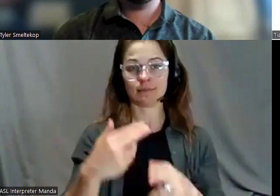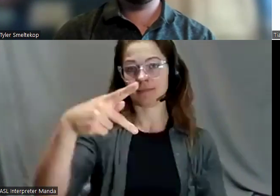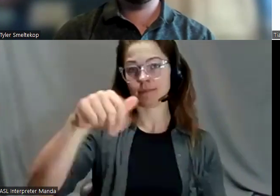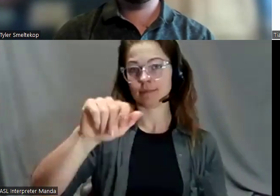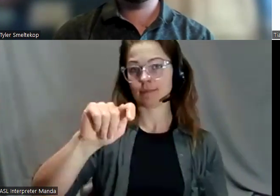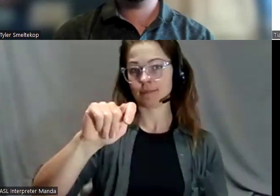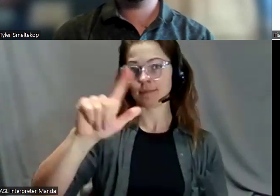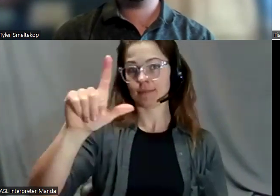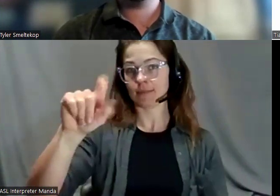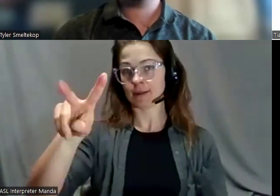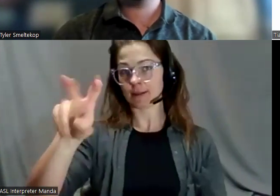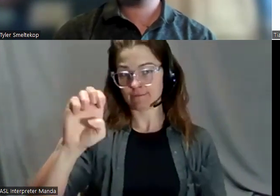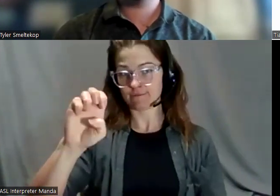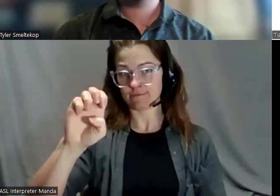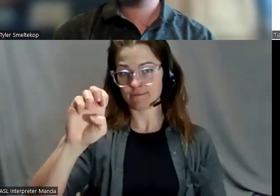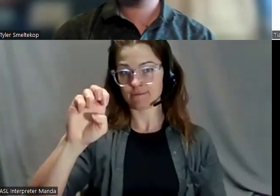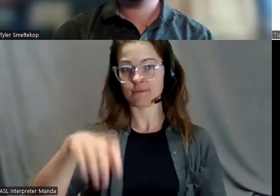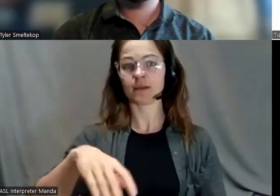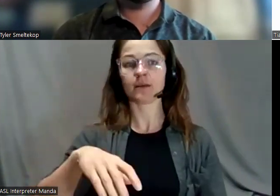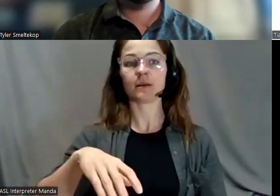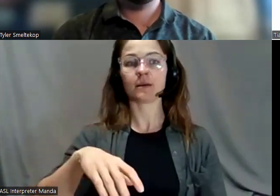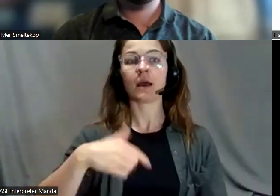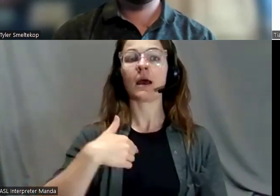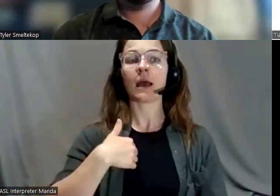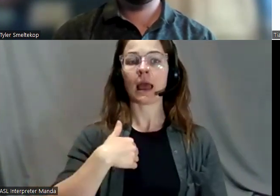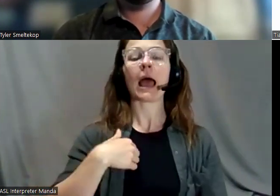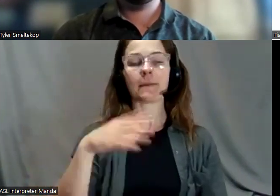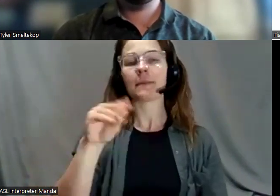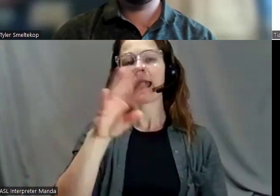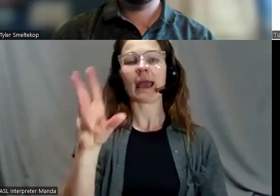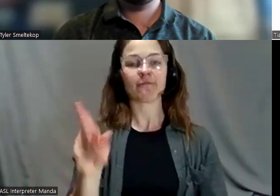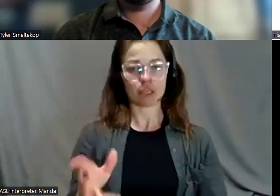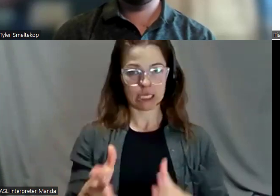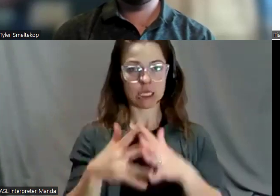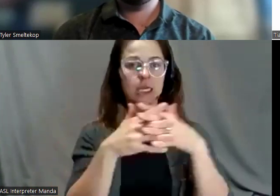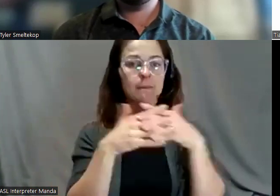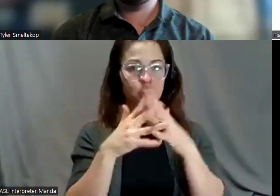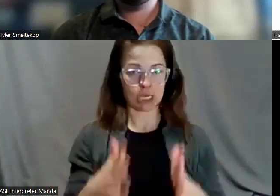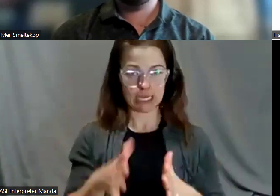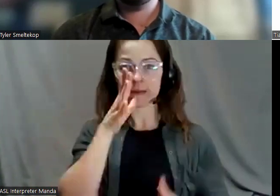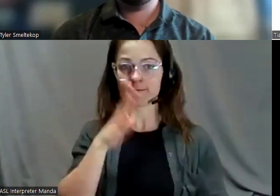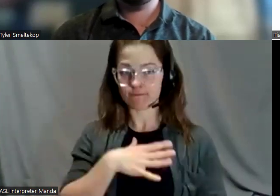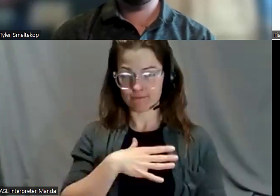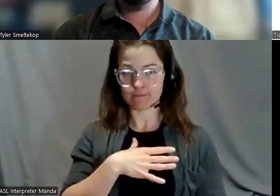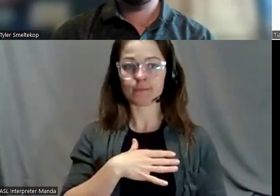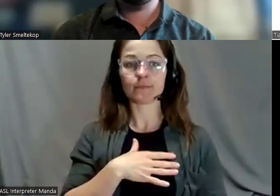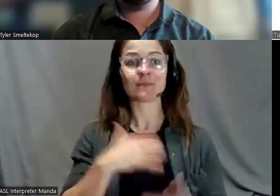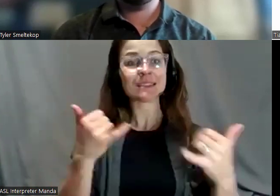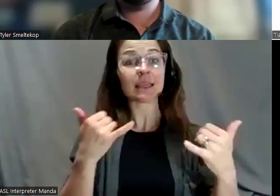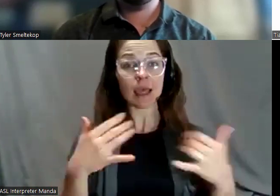Love, Psycho, and I am an African-American woman. And today I'm